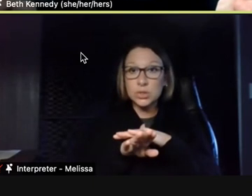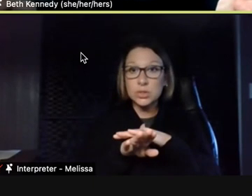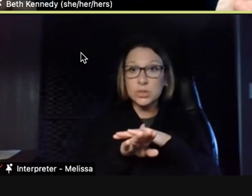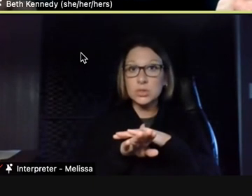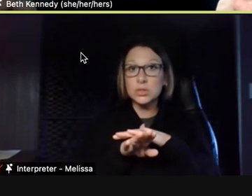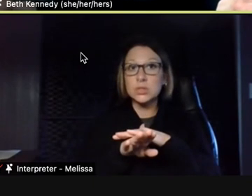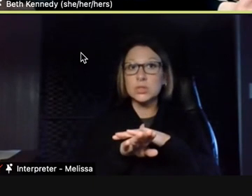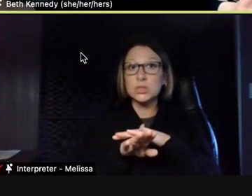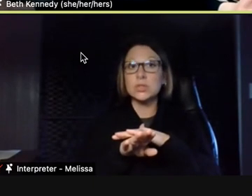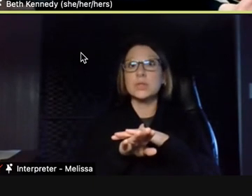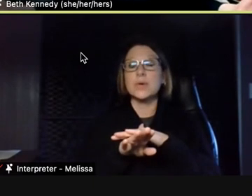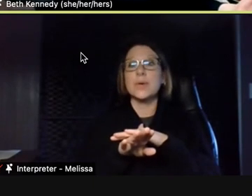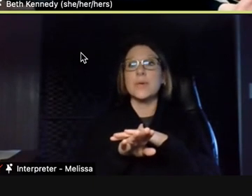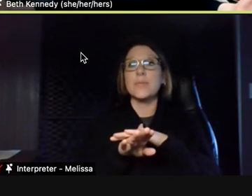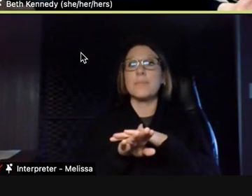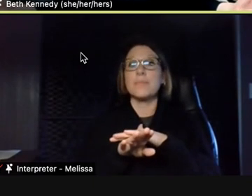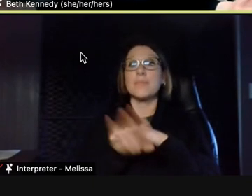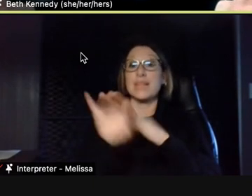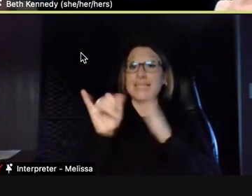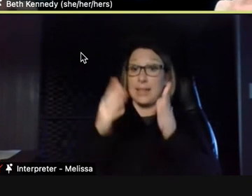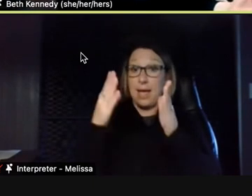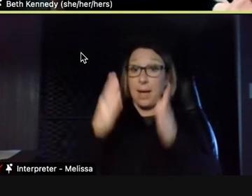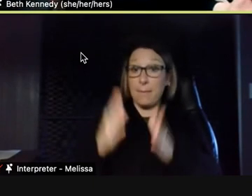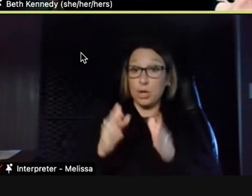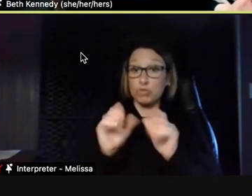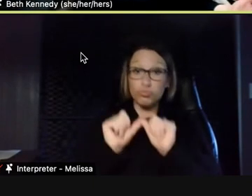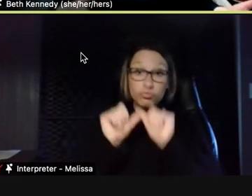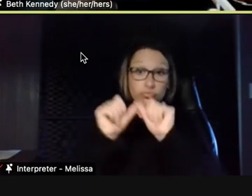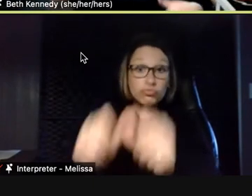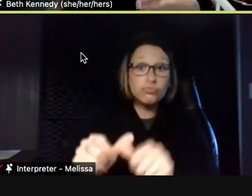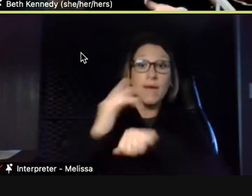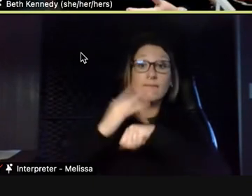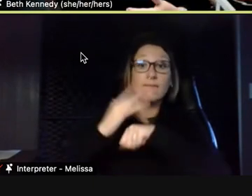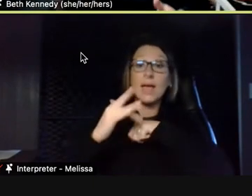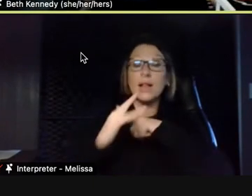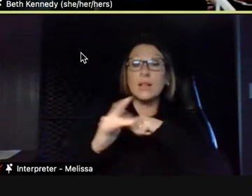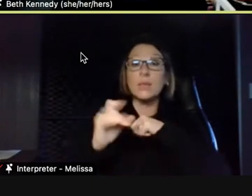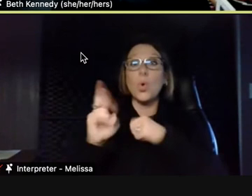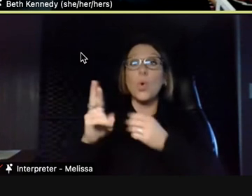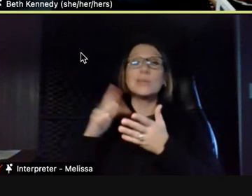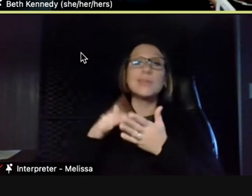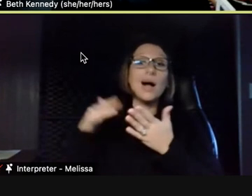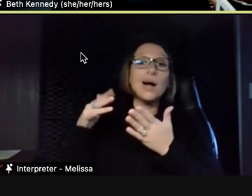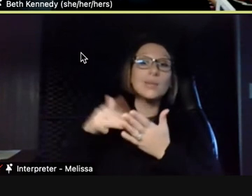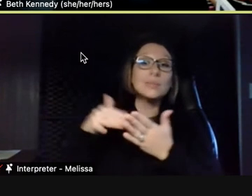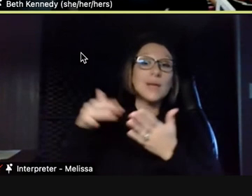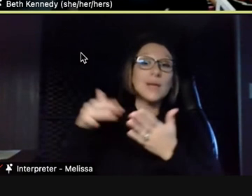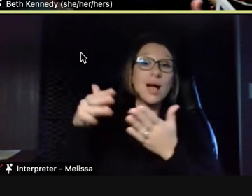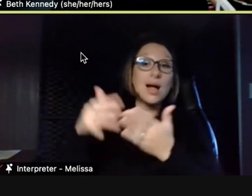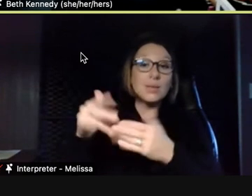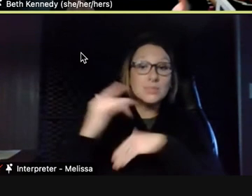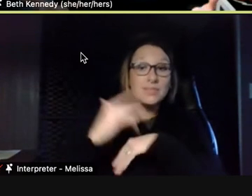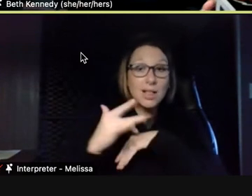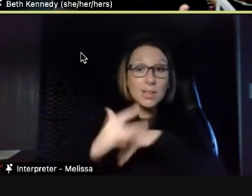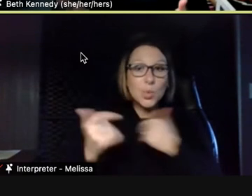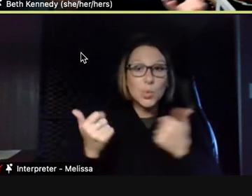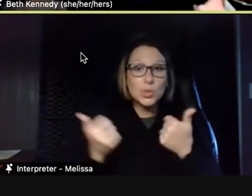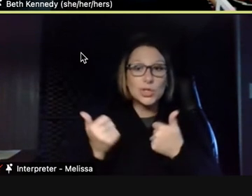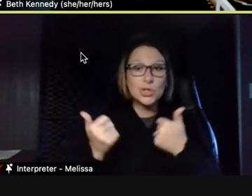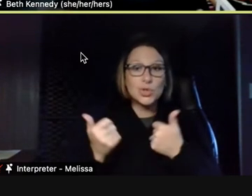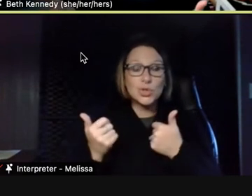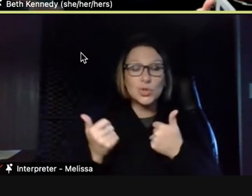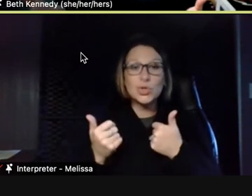is that a person who's always available or just sometimes, and it really generates some